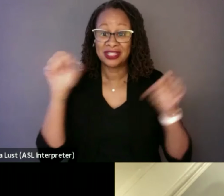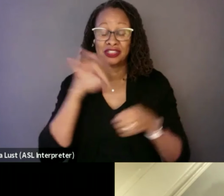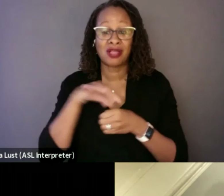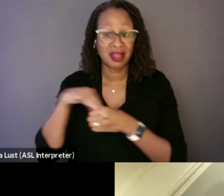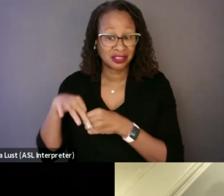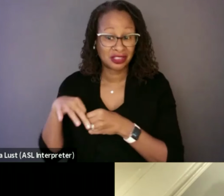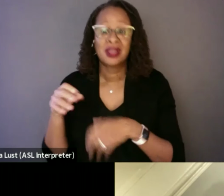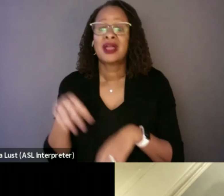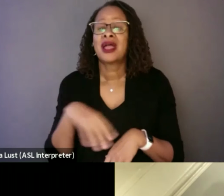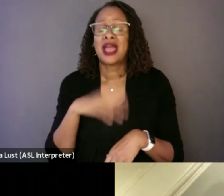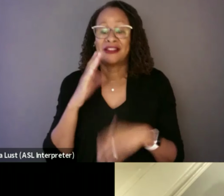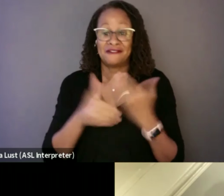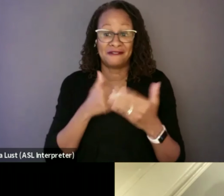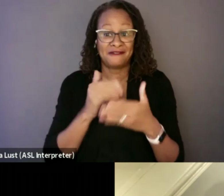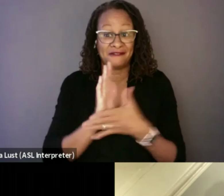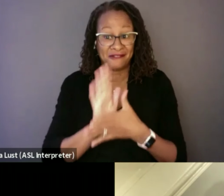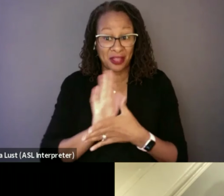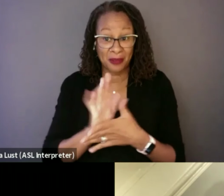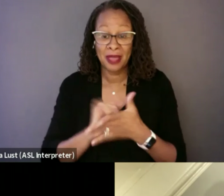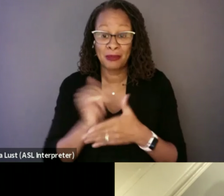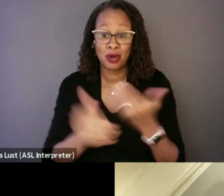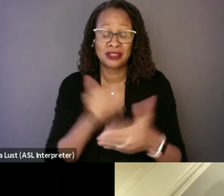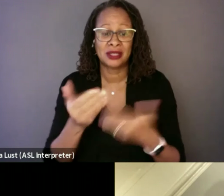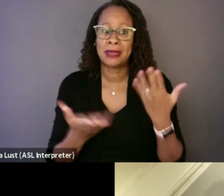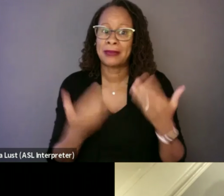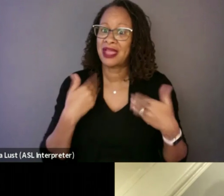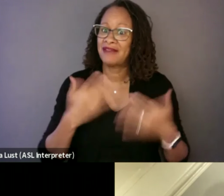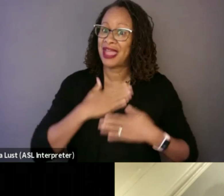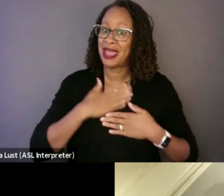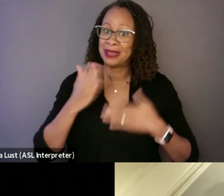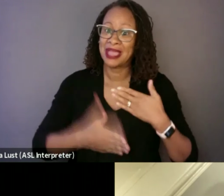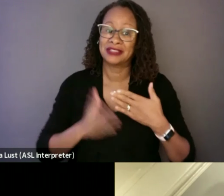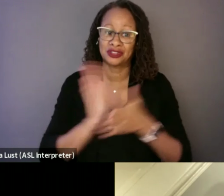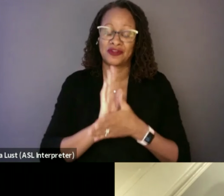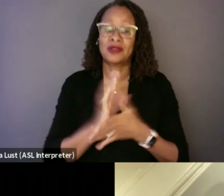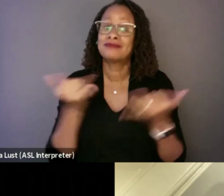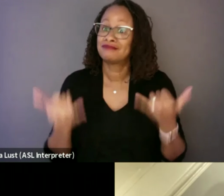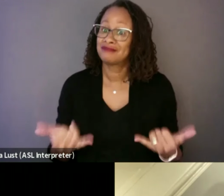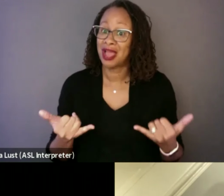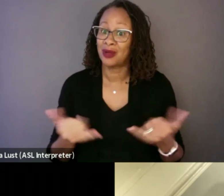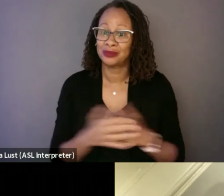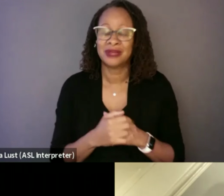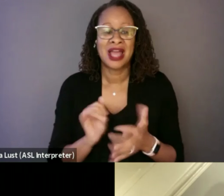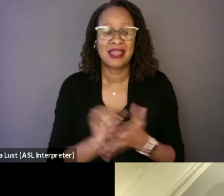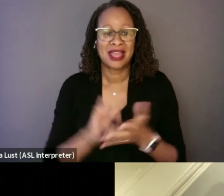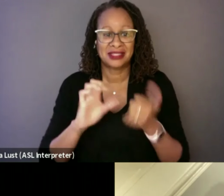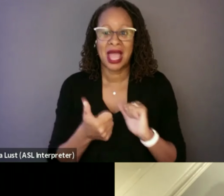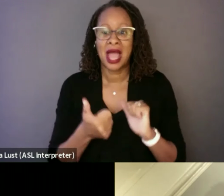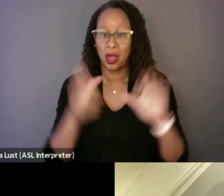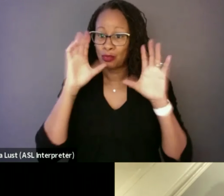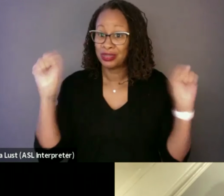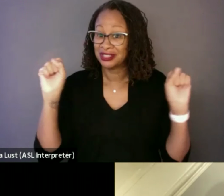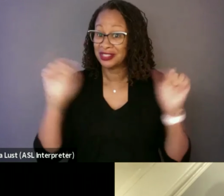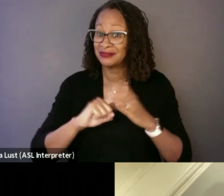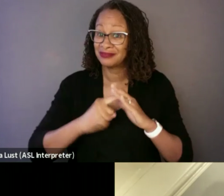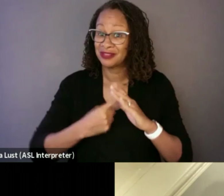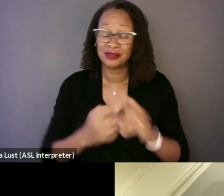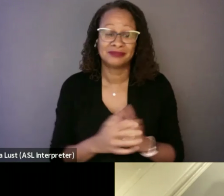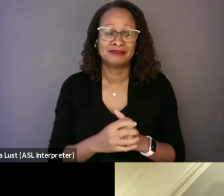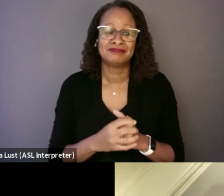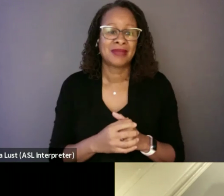film that process. And maybe you'll have a happy end to the film this time. So that's how President came about. Oh. It wasn't